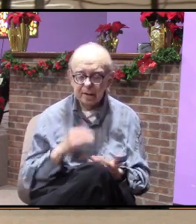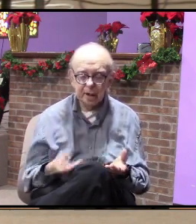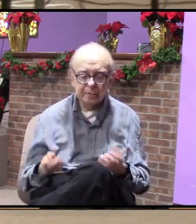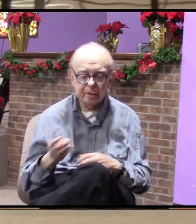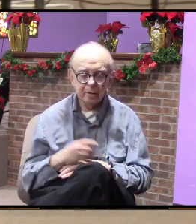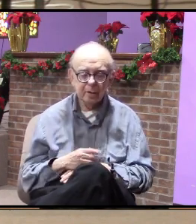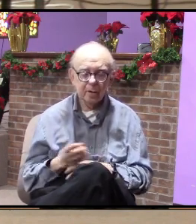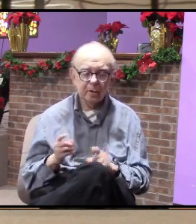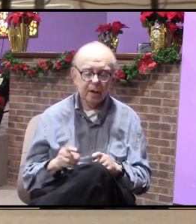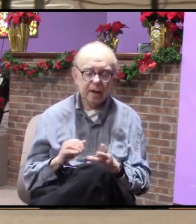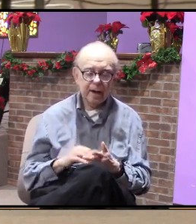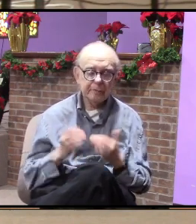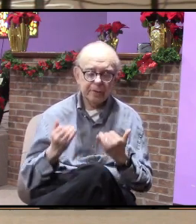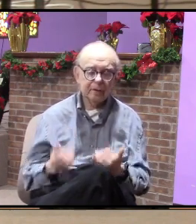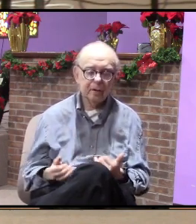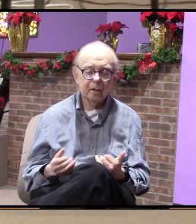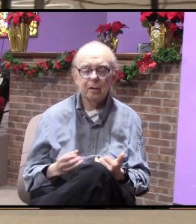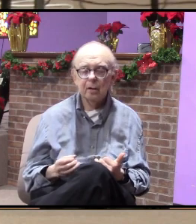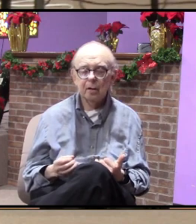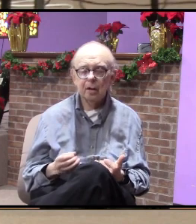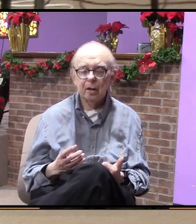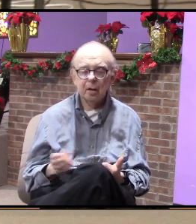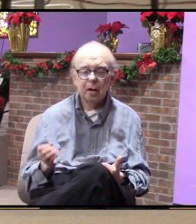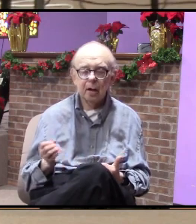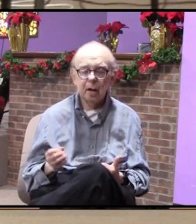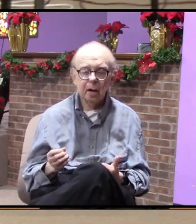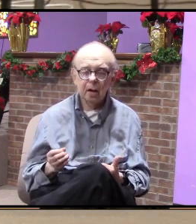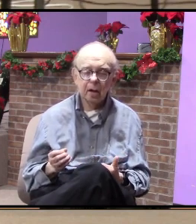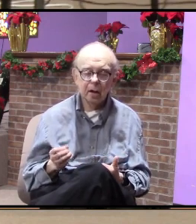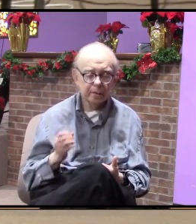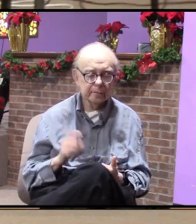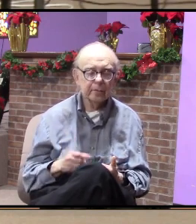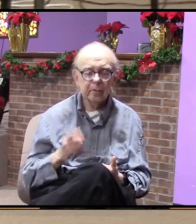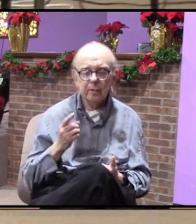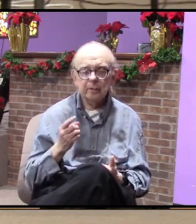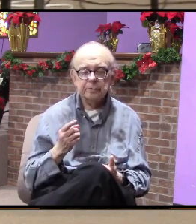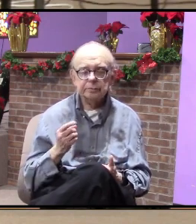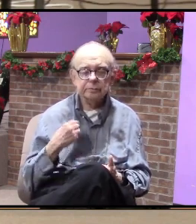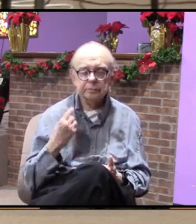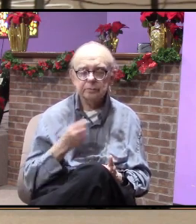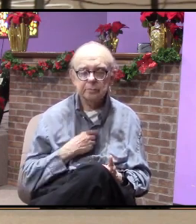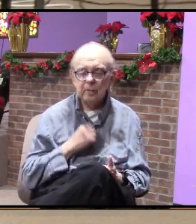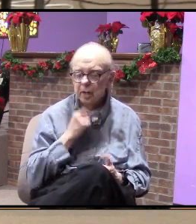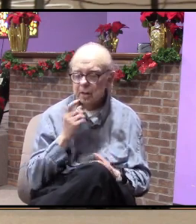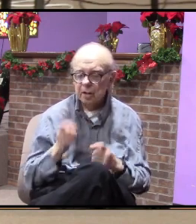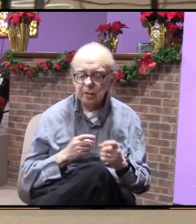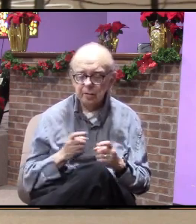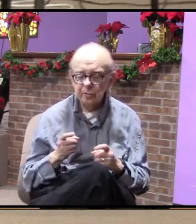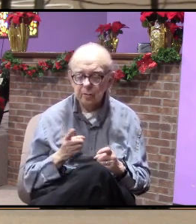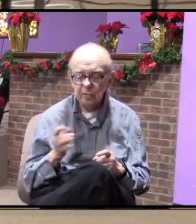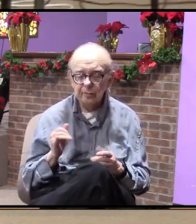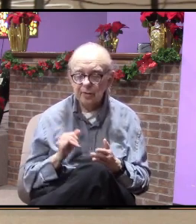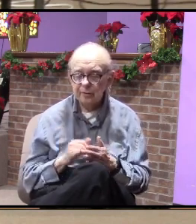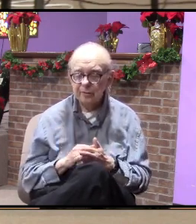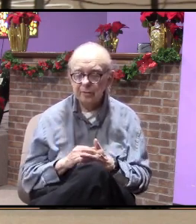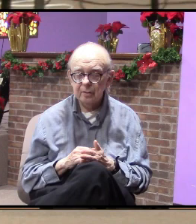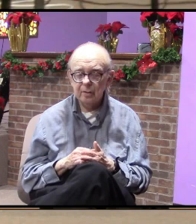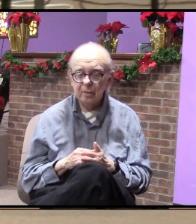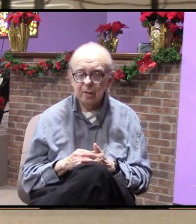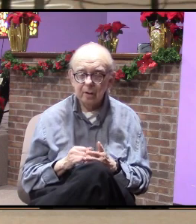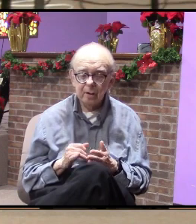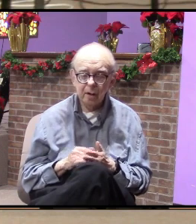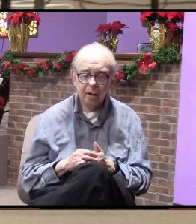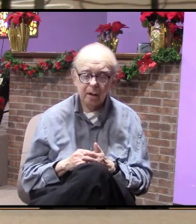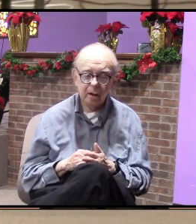day. It happened this day. And so we've got to understand that we're not in control of this. that